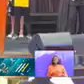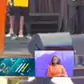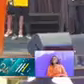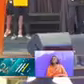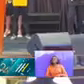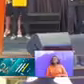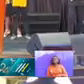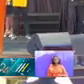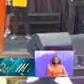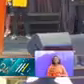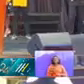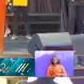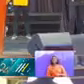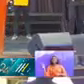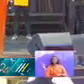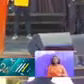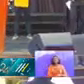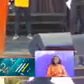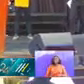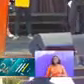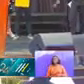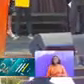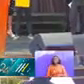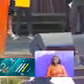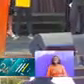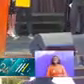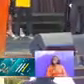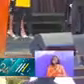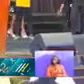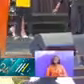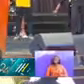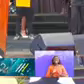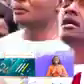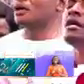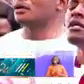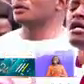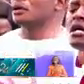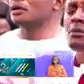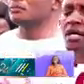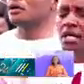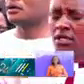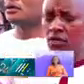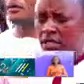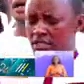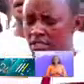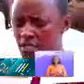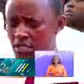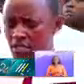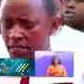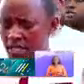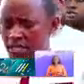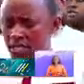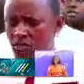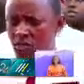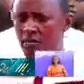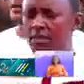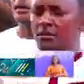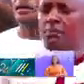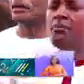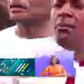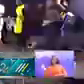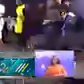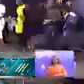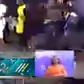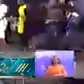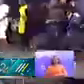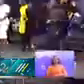never contended for the throne he said Lord let thy Holy Ghost not depart from me you can